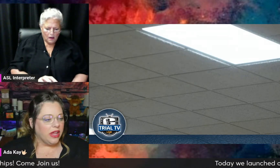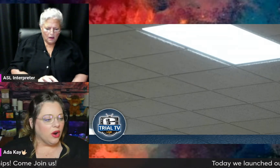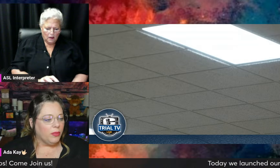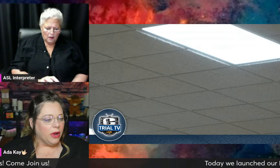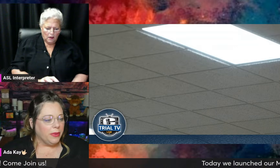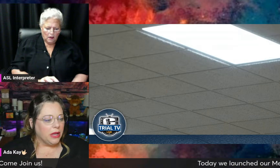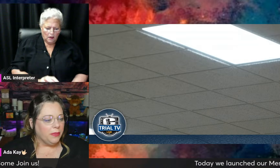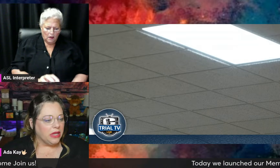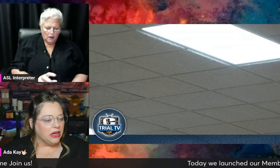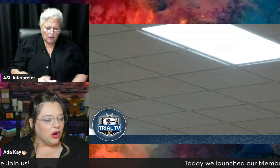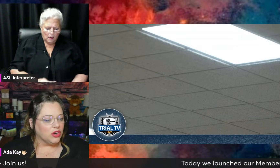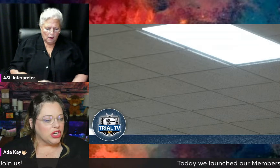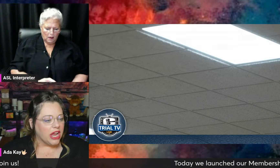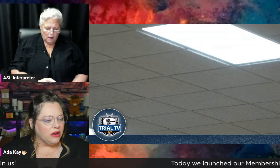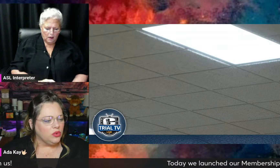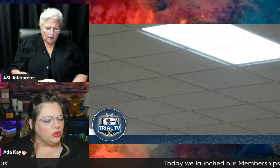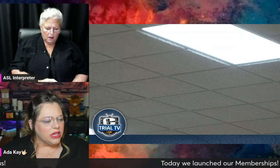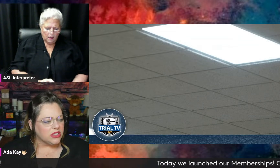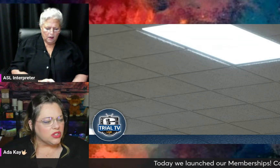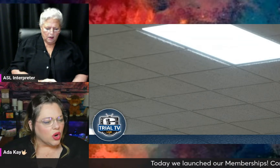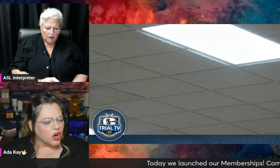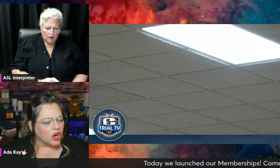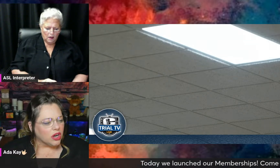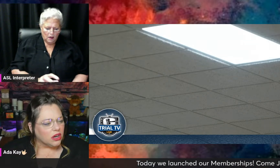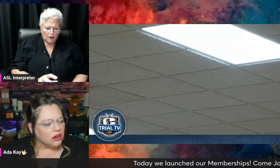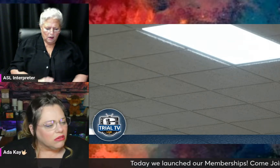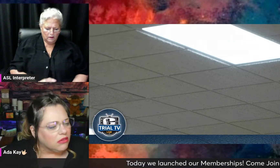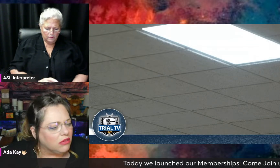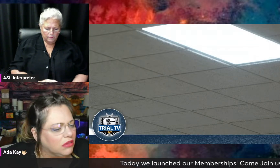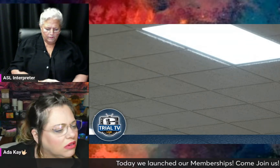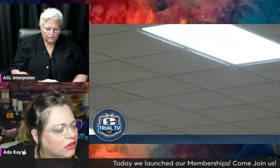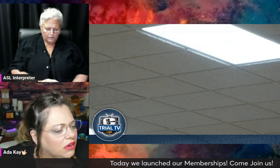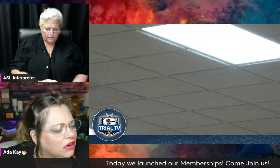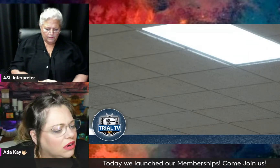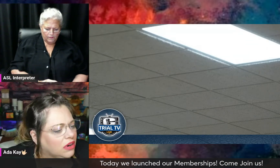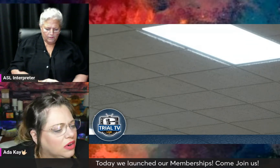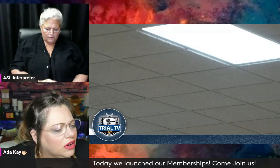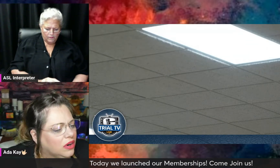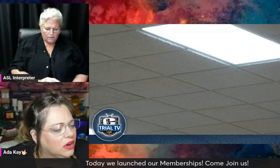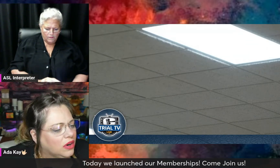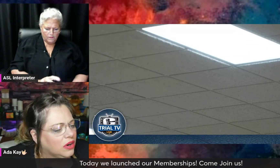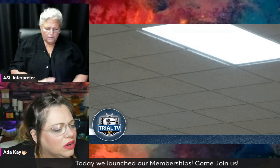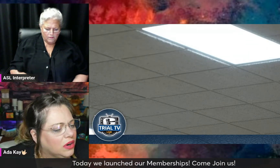okay, they are popping up in our chat. Ooh, that's dark.